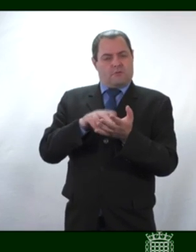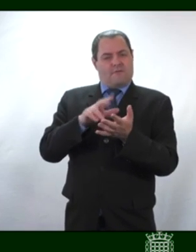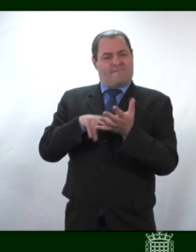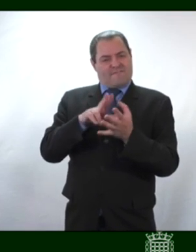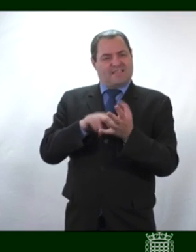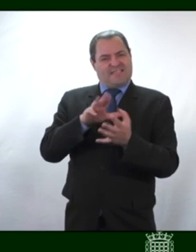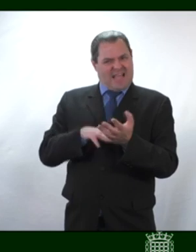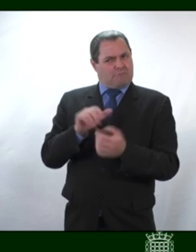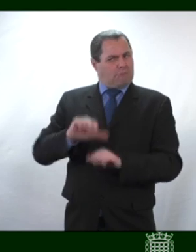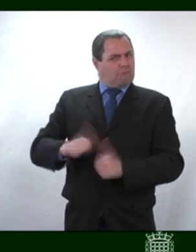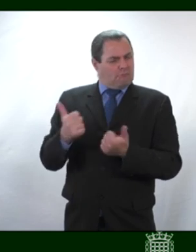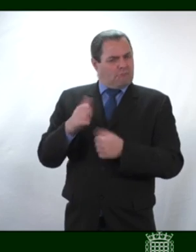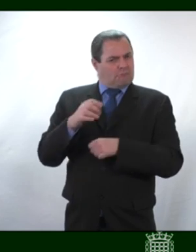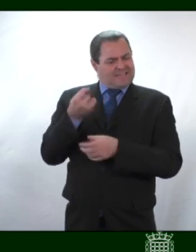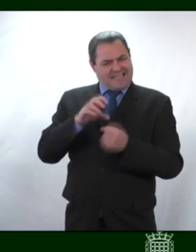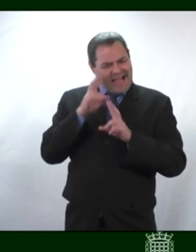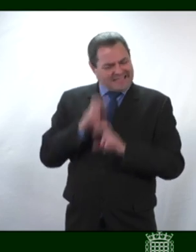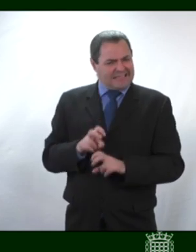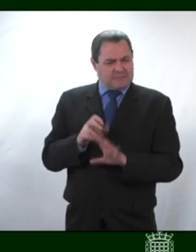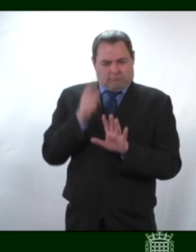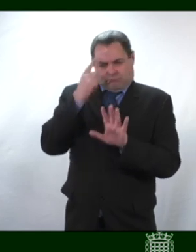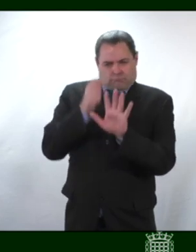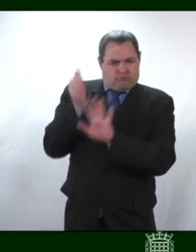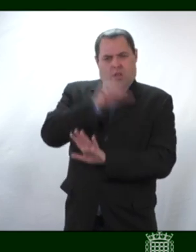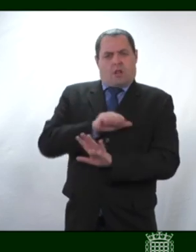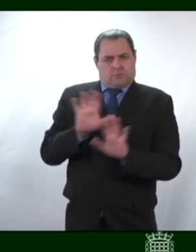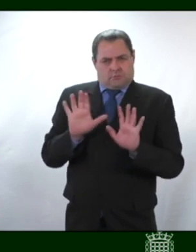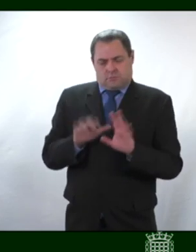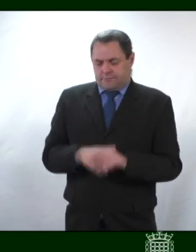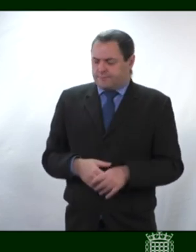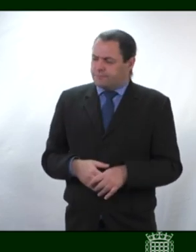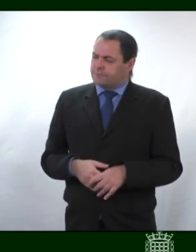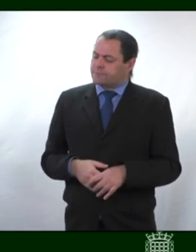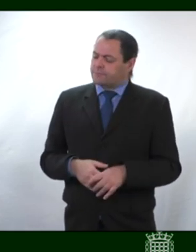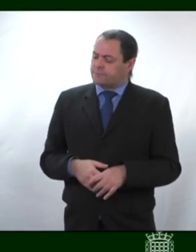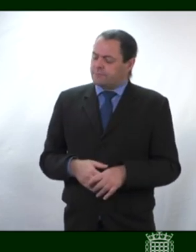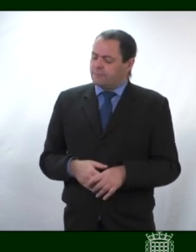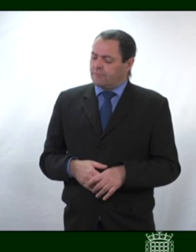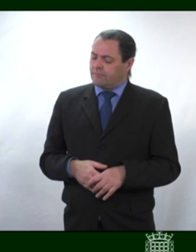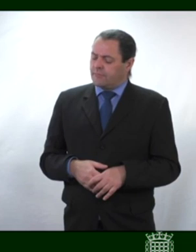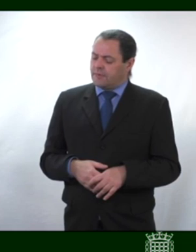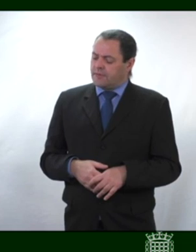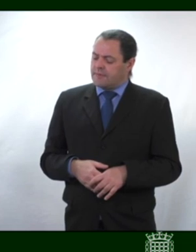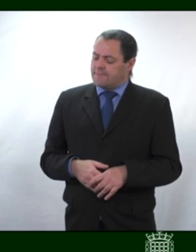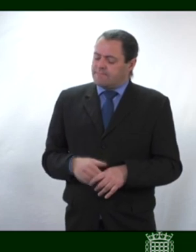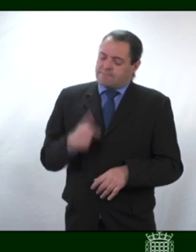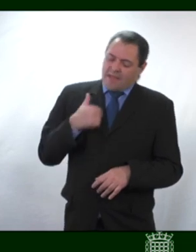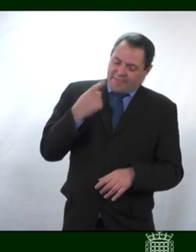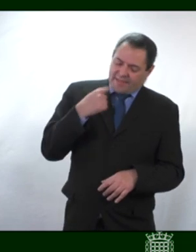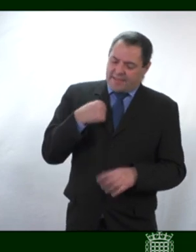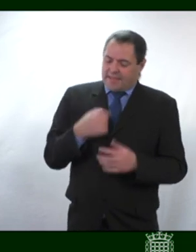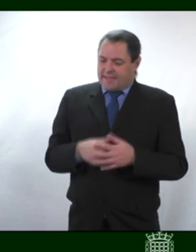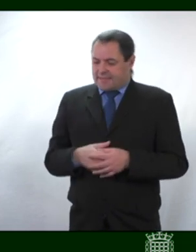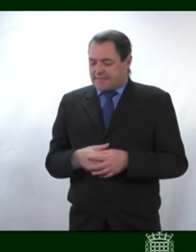and a brilliant man. And I think that I think that nobody